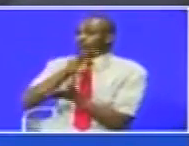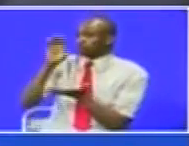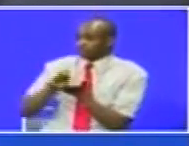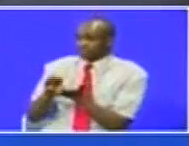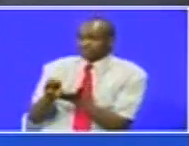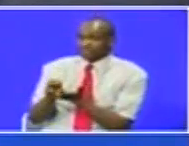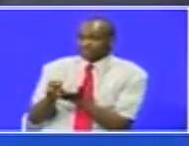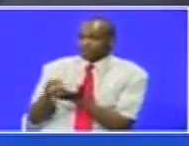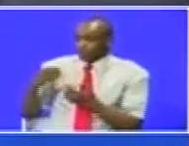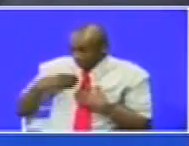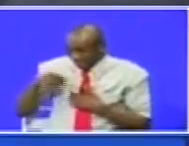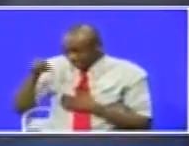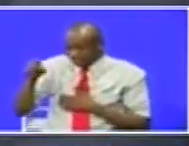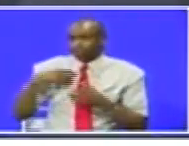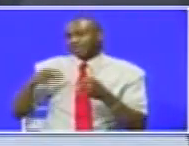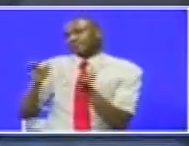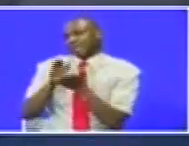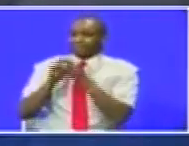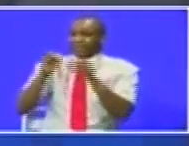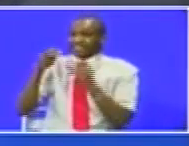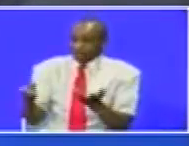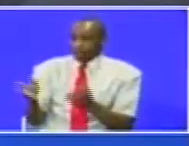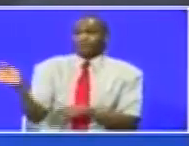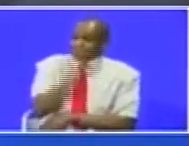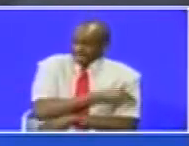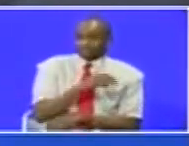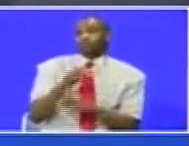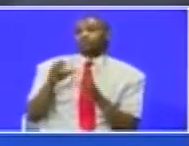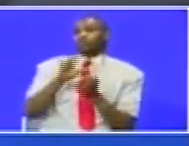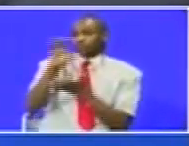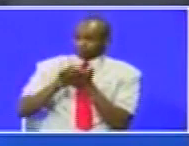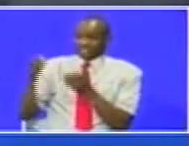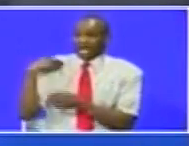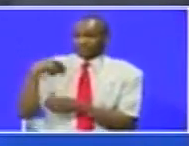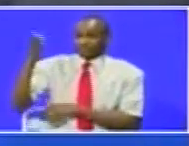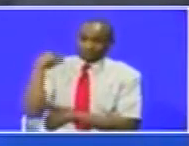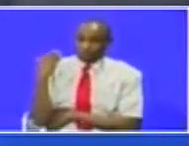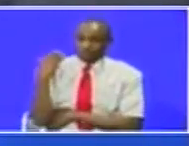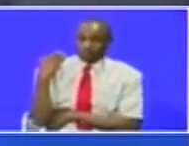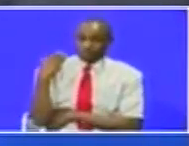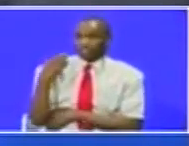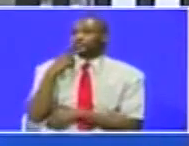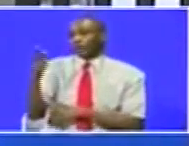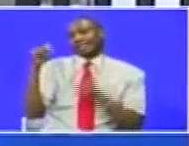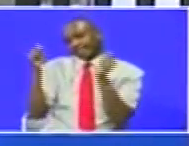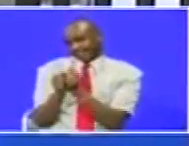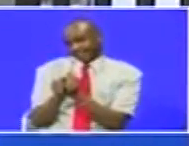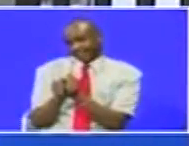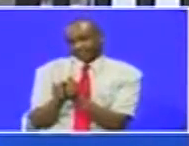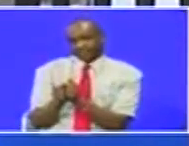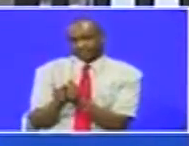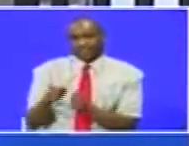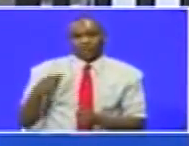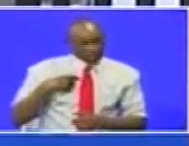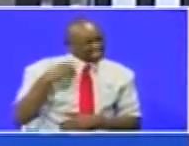to a certain number that's manageable is to go back to our former constituencies, and that is 210. Yes, we do need